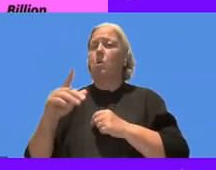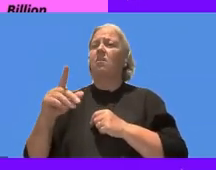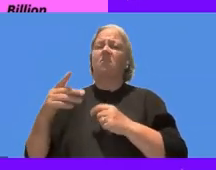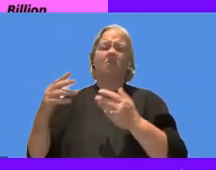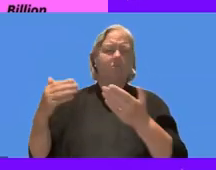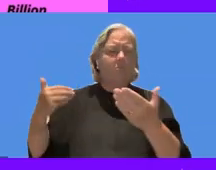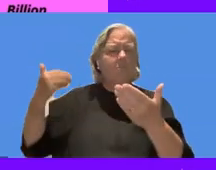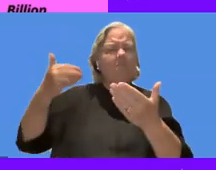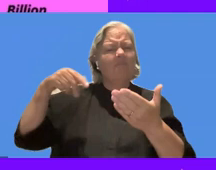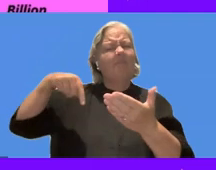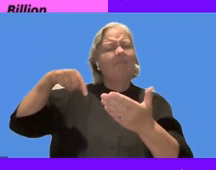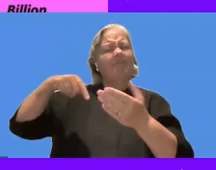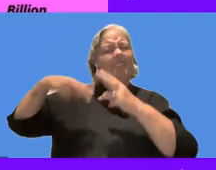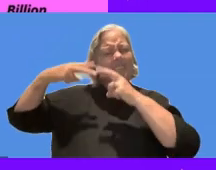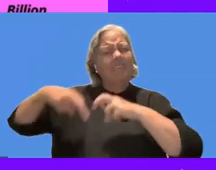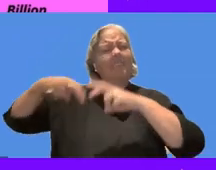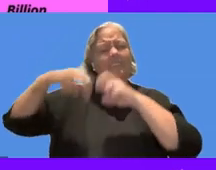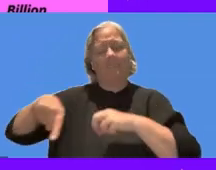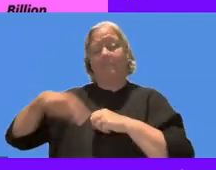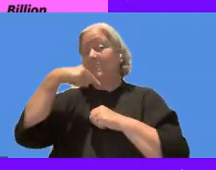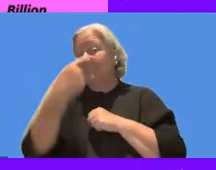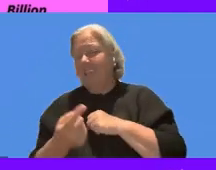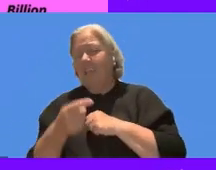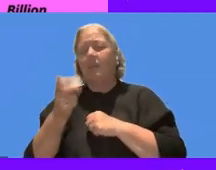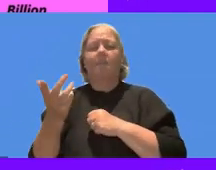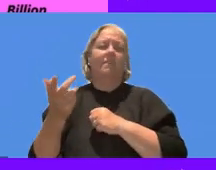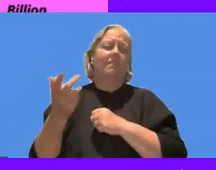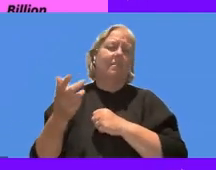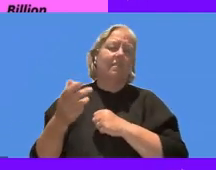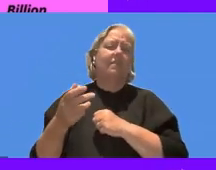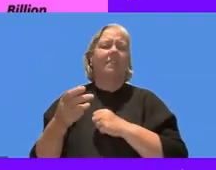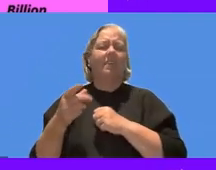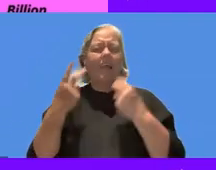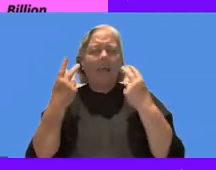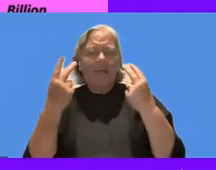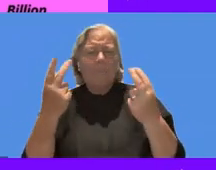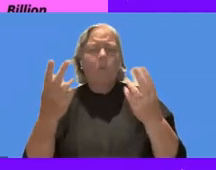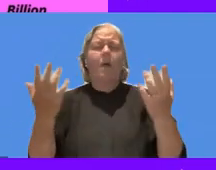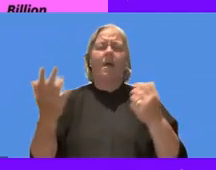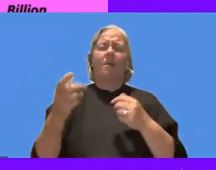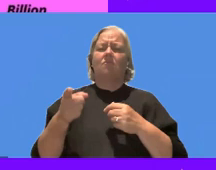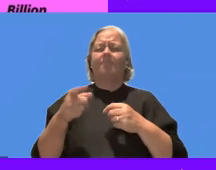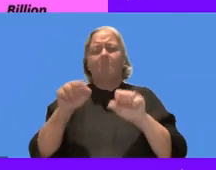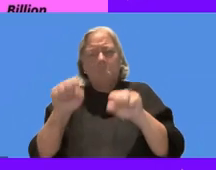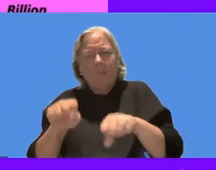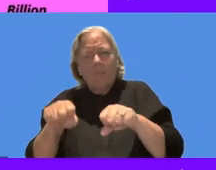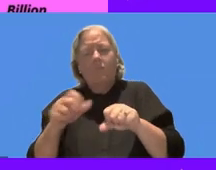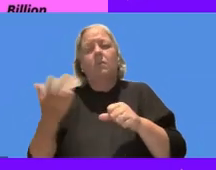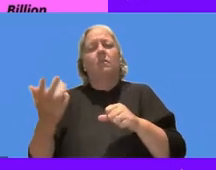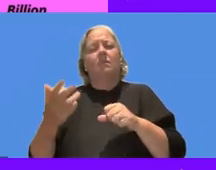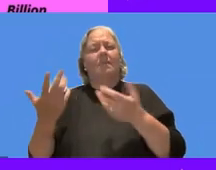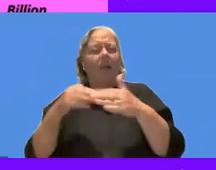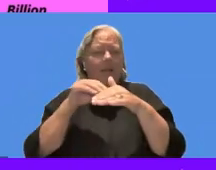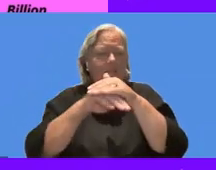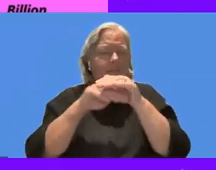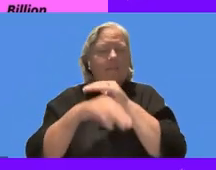really how important issues like transport and mobilities can be in trying to access, you know, vital health provision,